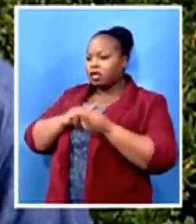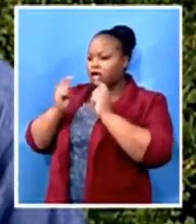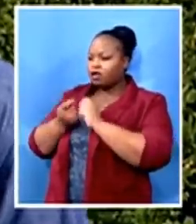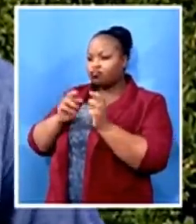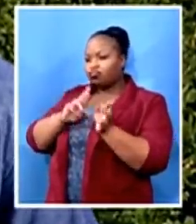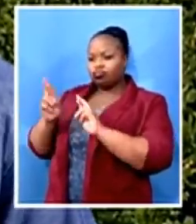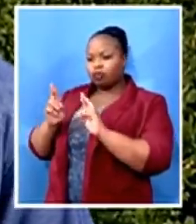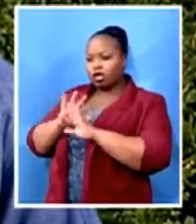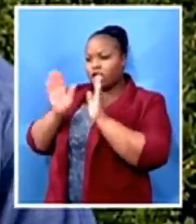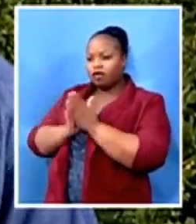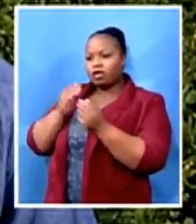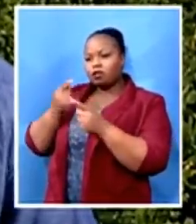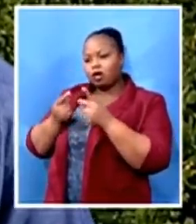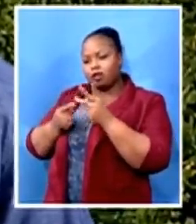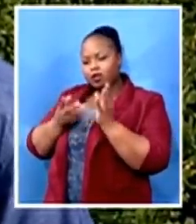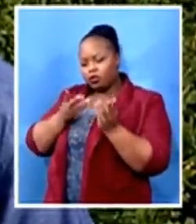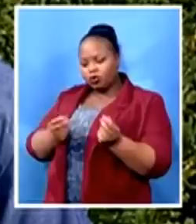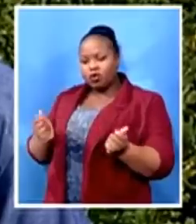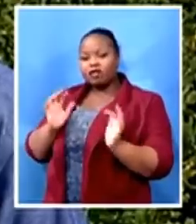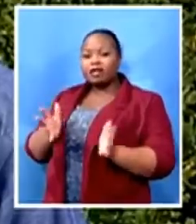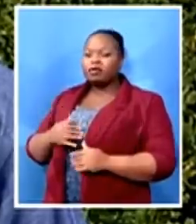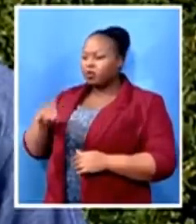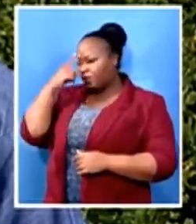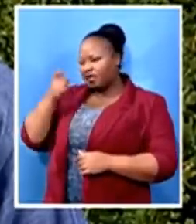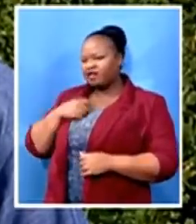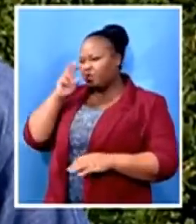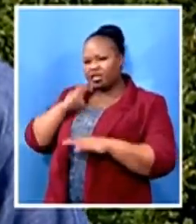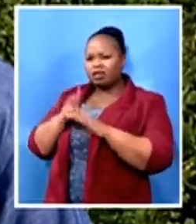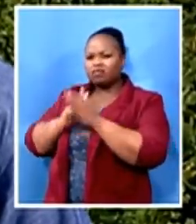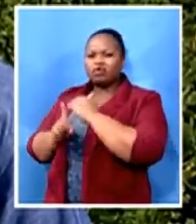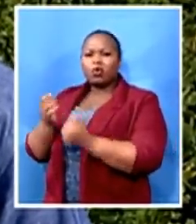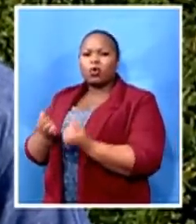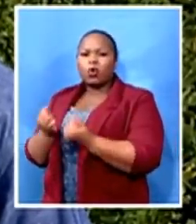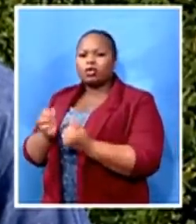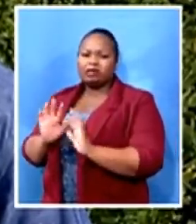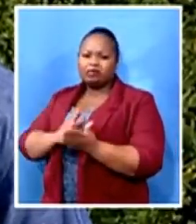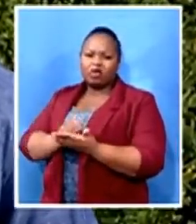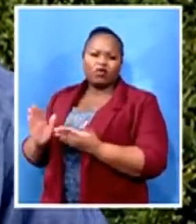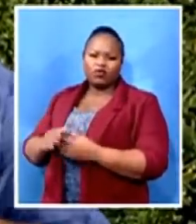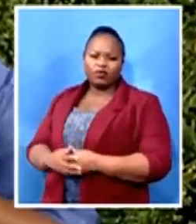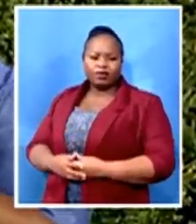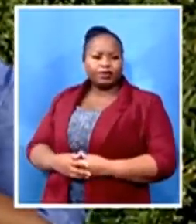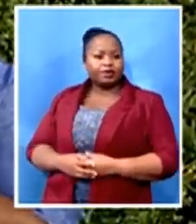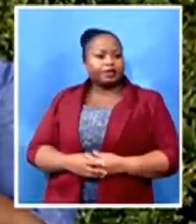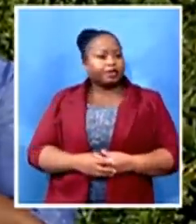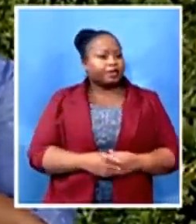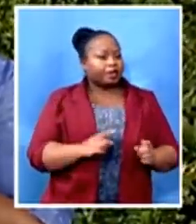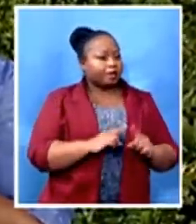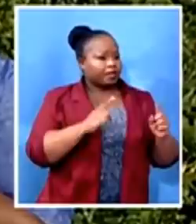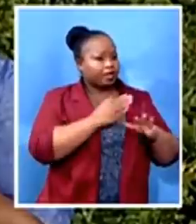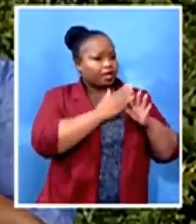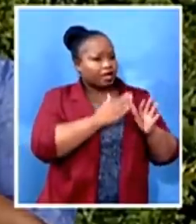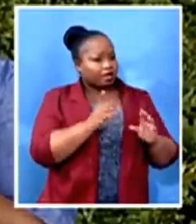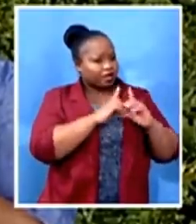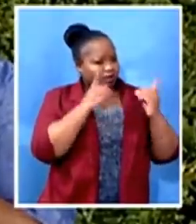we believe that there is no need for court, and the court has been actually pulled out. But the Labour Department also is in the same page with you as the